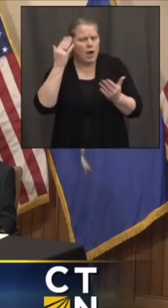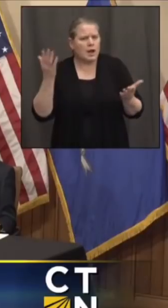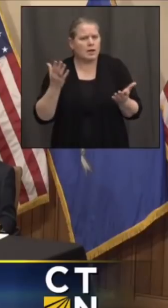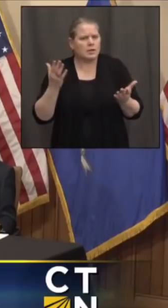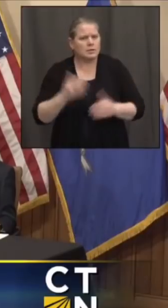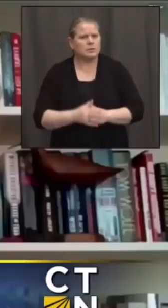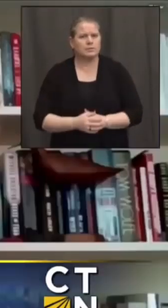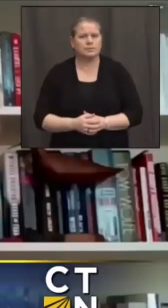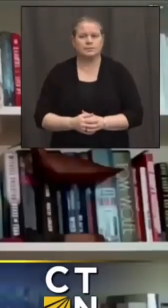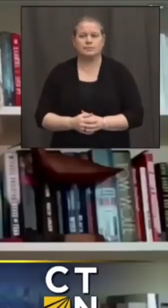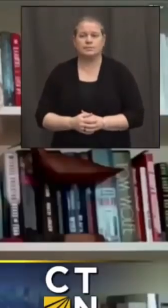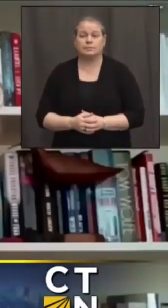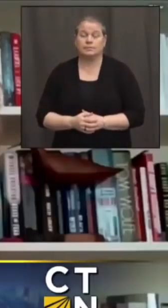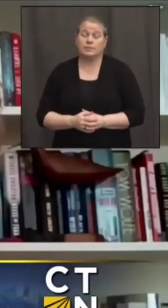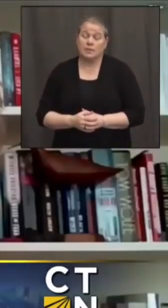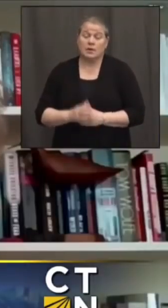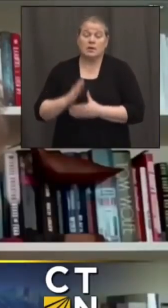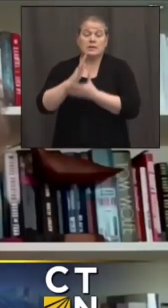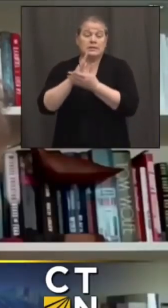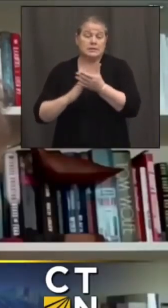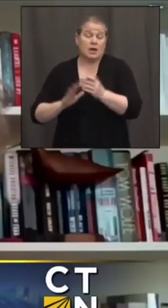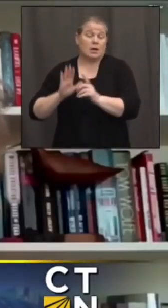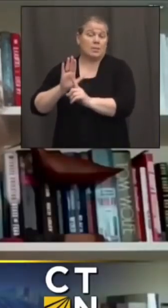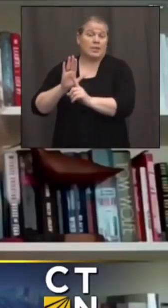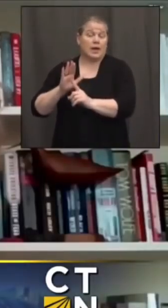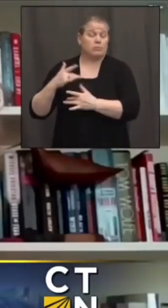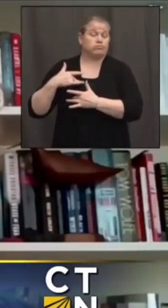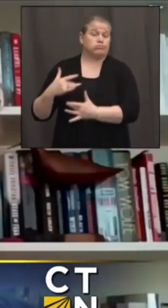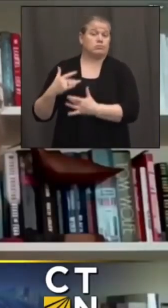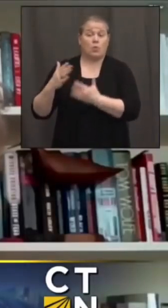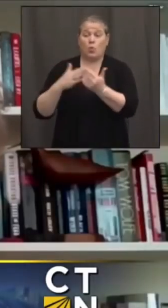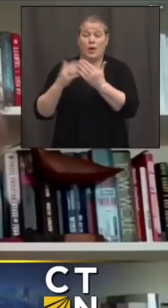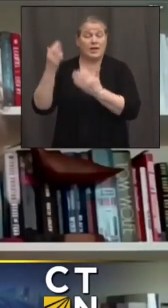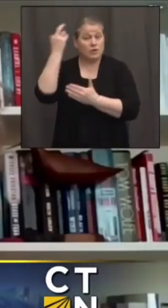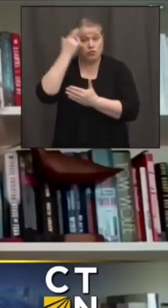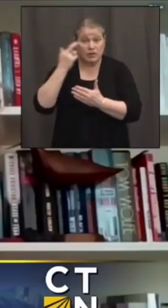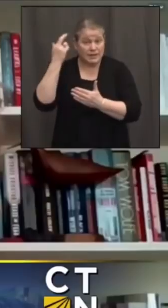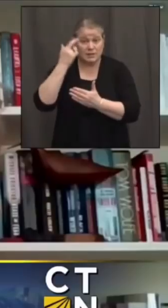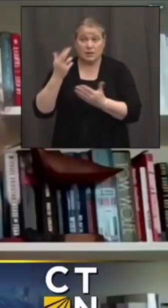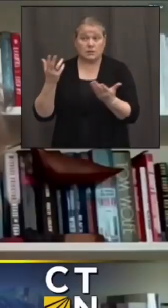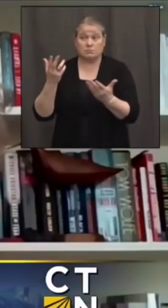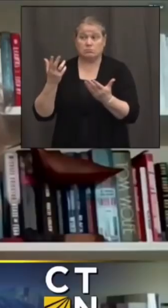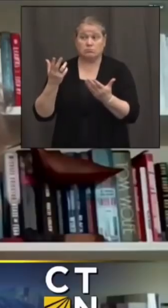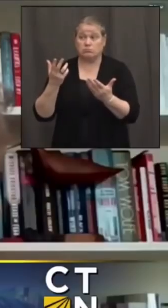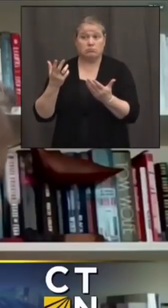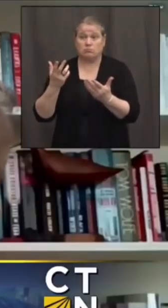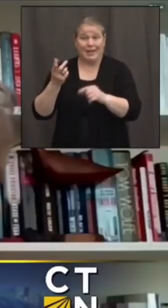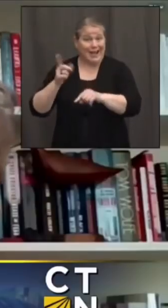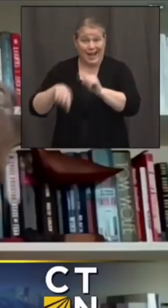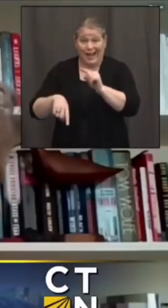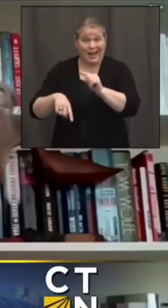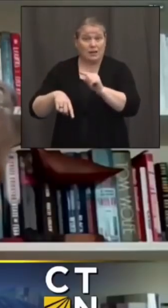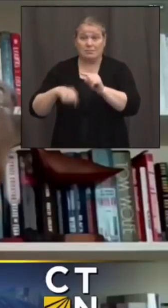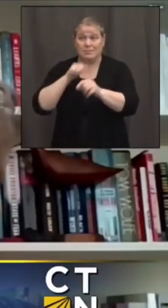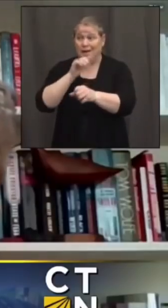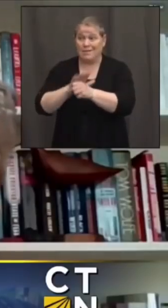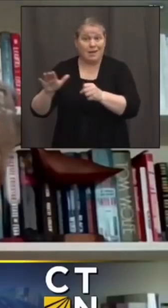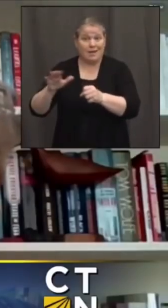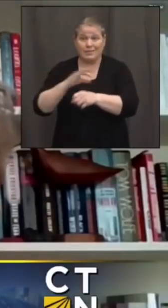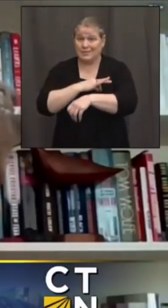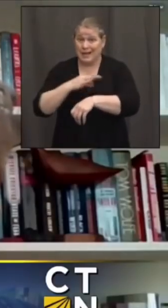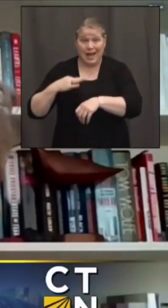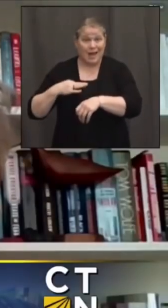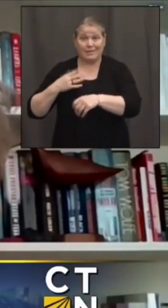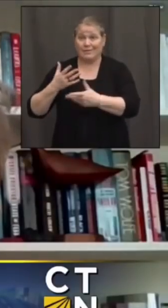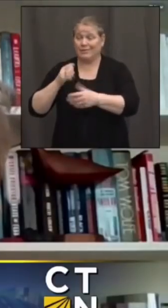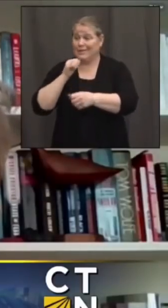Some of that's historical. They haven't, for whatever reason, developed the capacity. Maybe they have providers in the